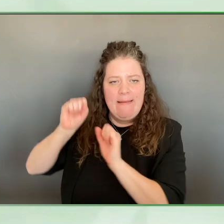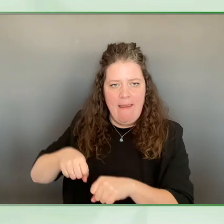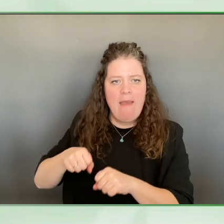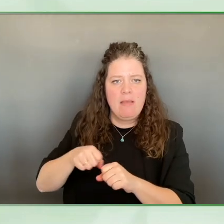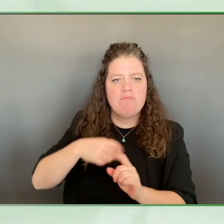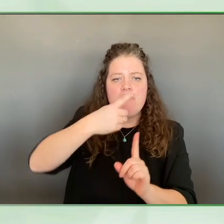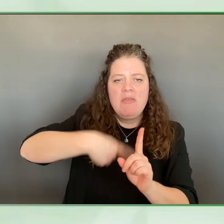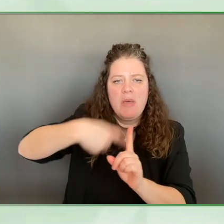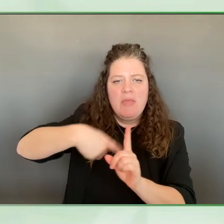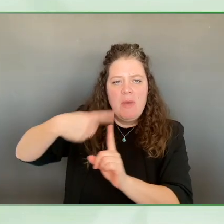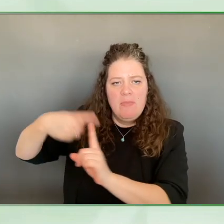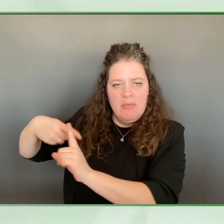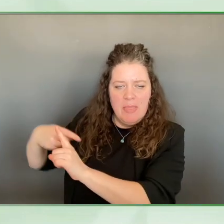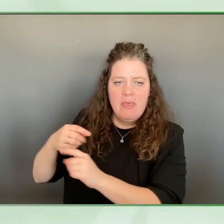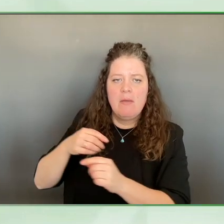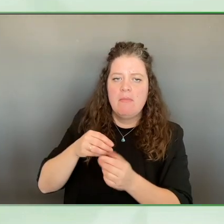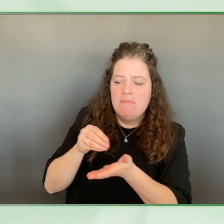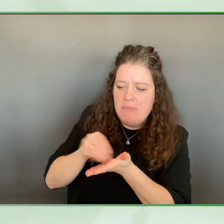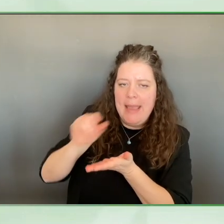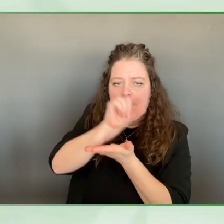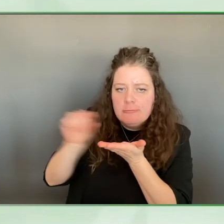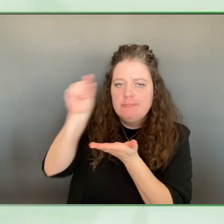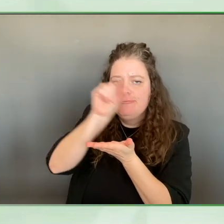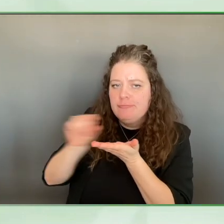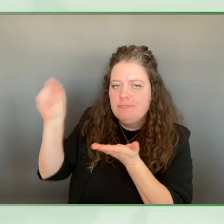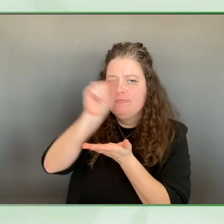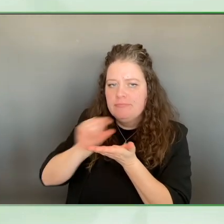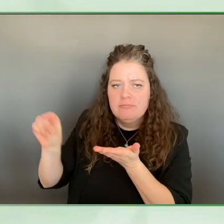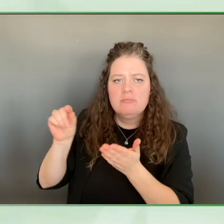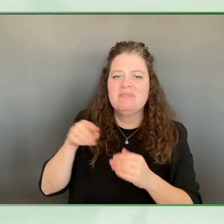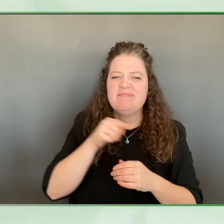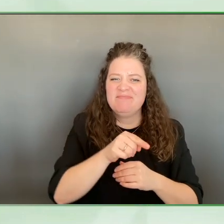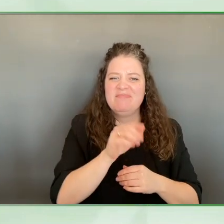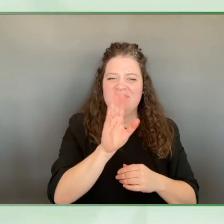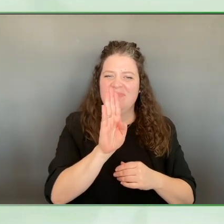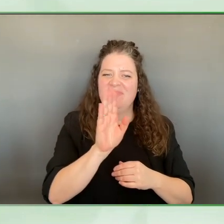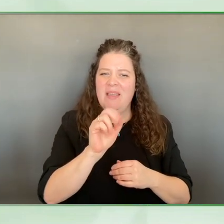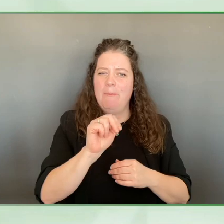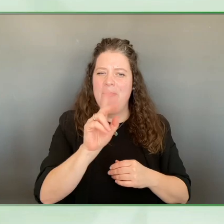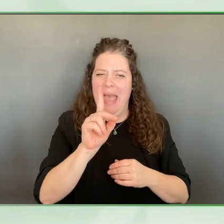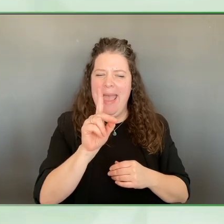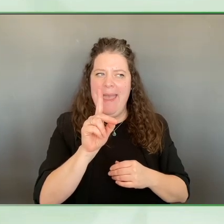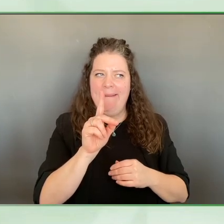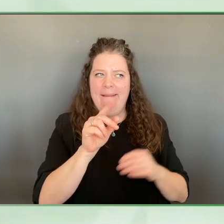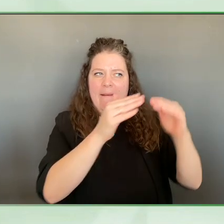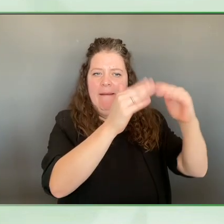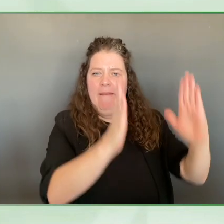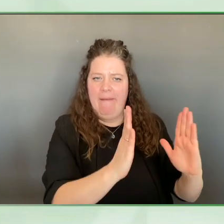no income generation, no work, nor stability, or nothing to put against the bank, so they